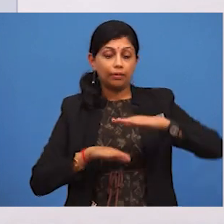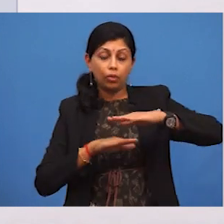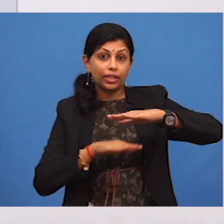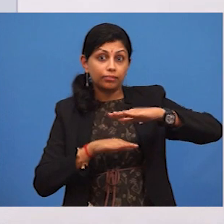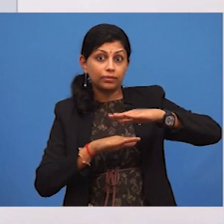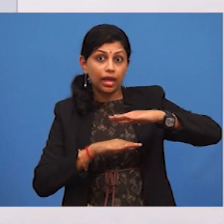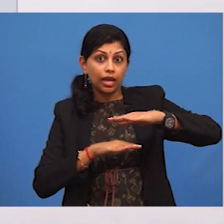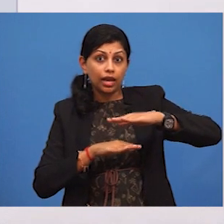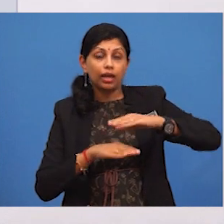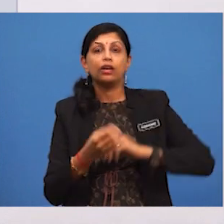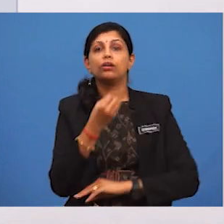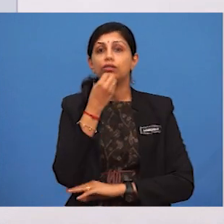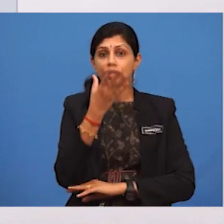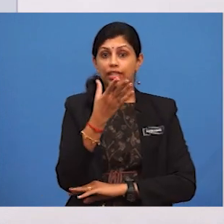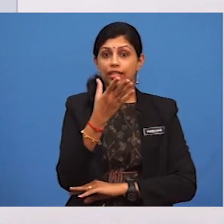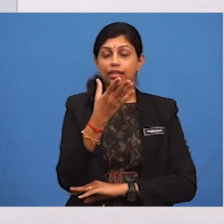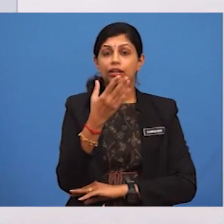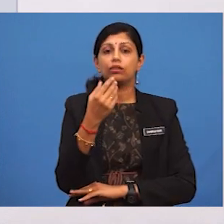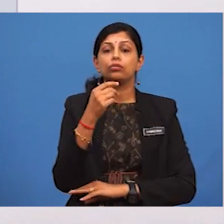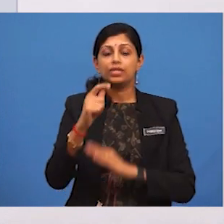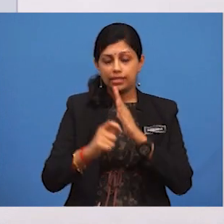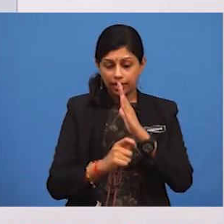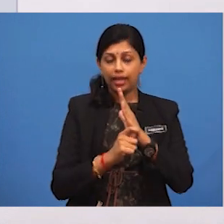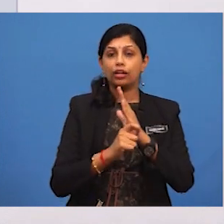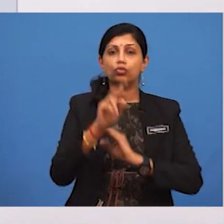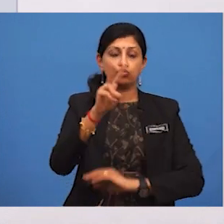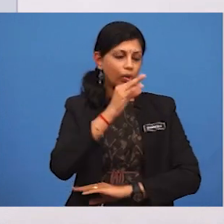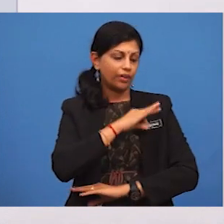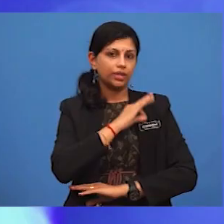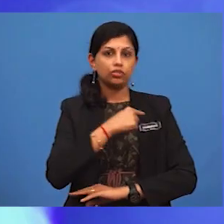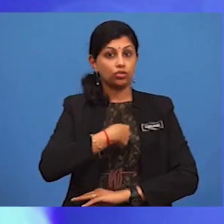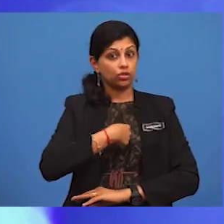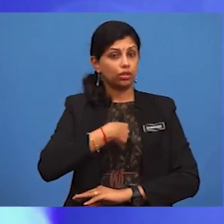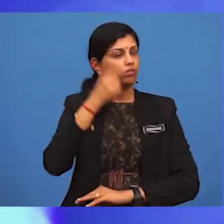that states you have to add two advantages on your own.